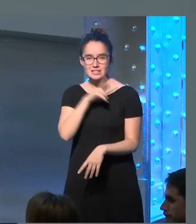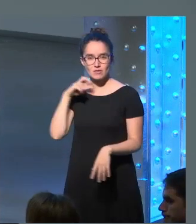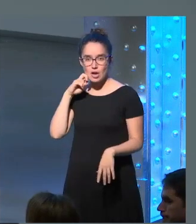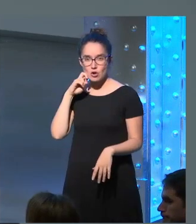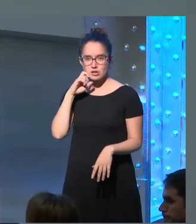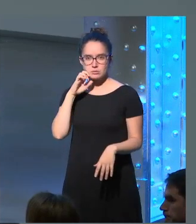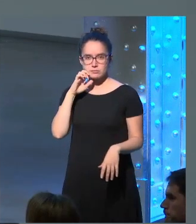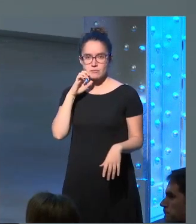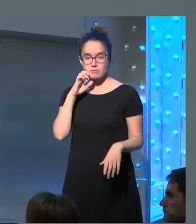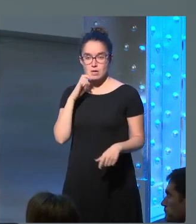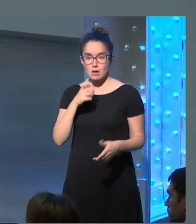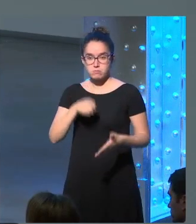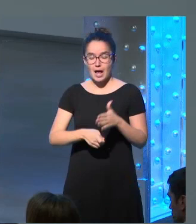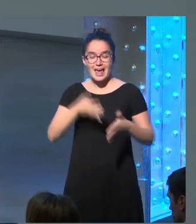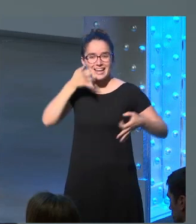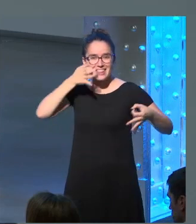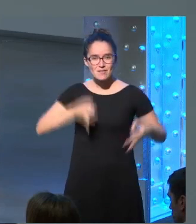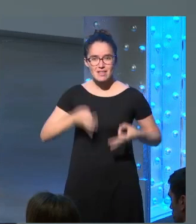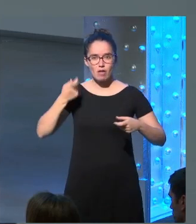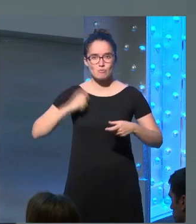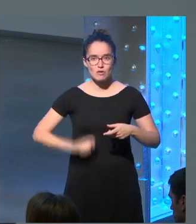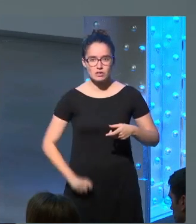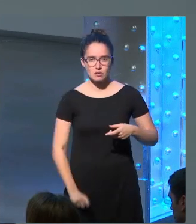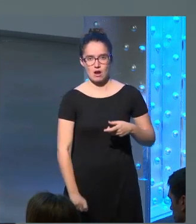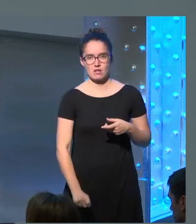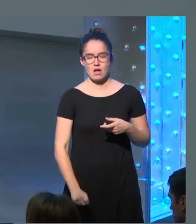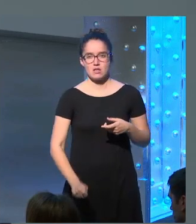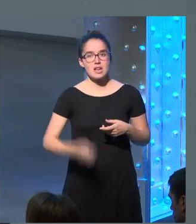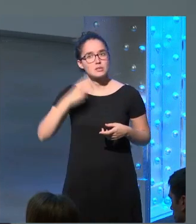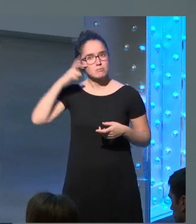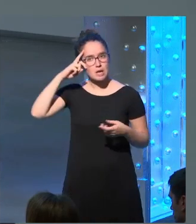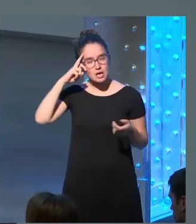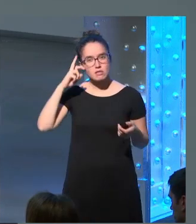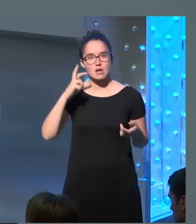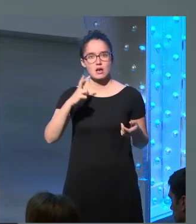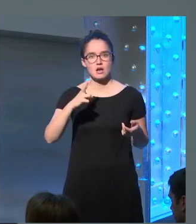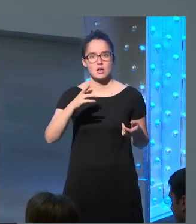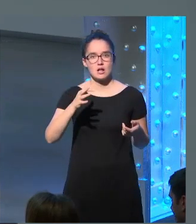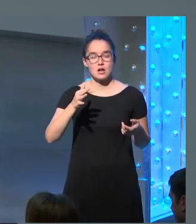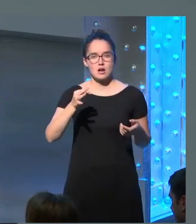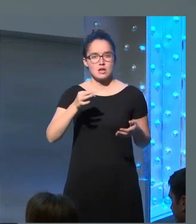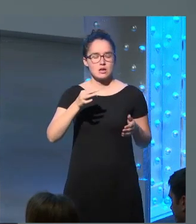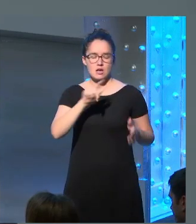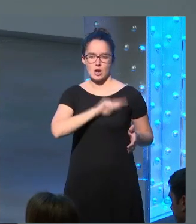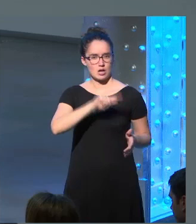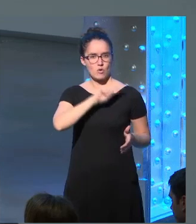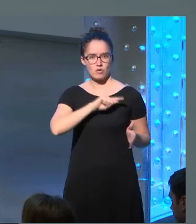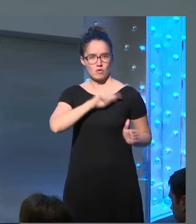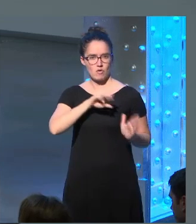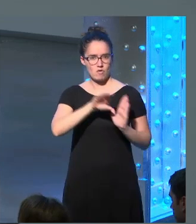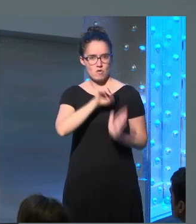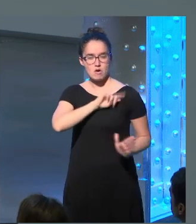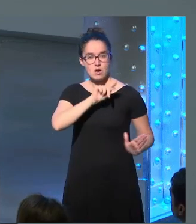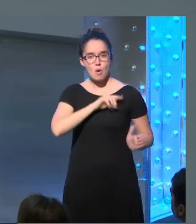need references and benchmarks and values that anchor us to credibility, professionalism, experience, and